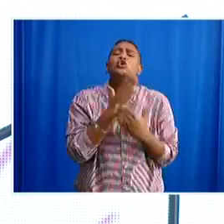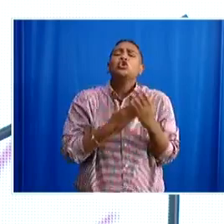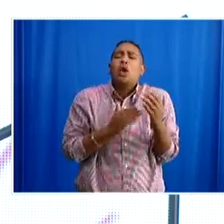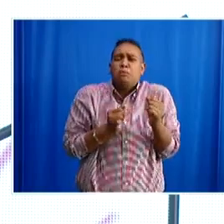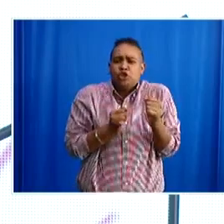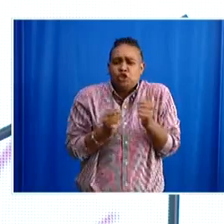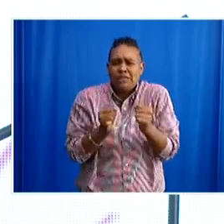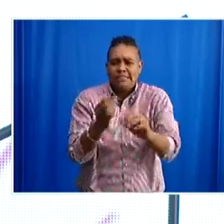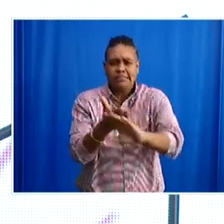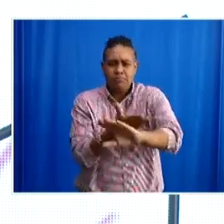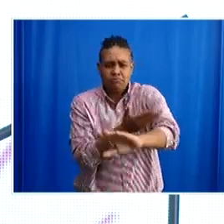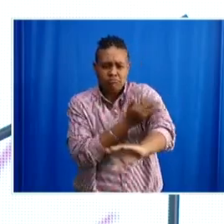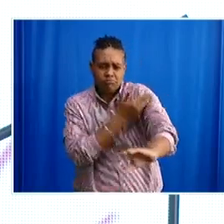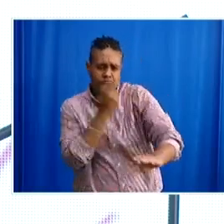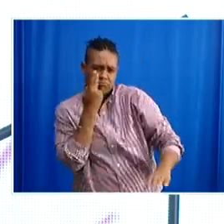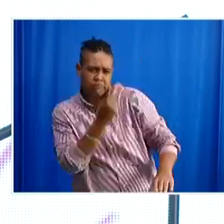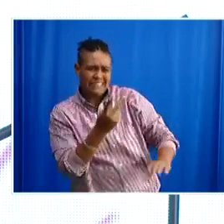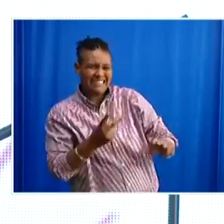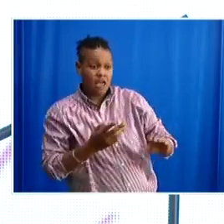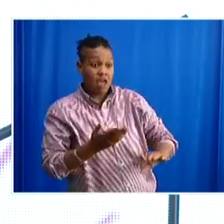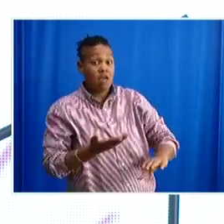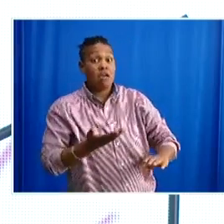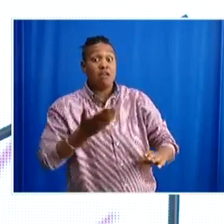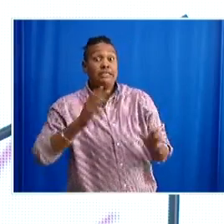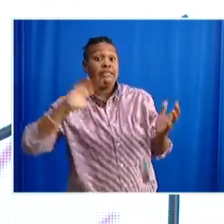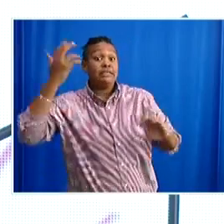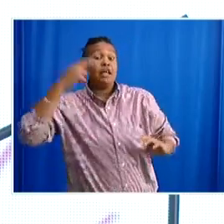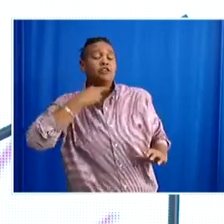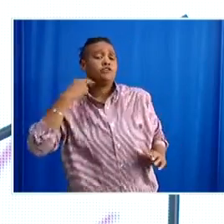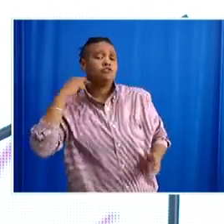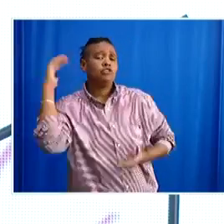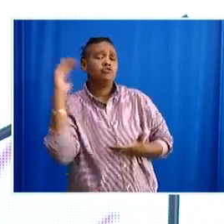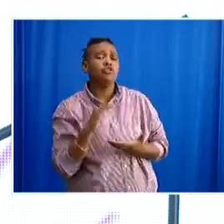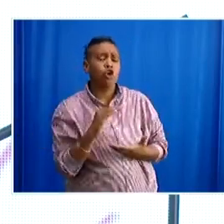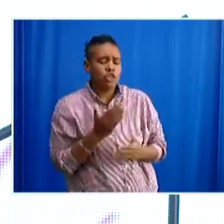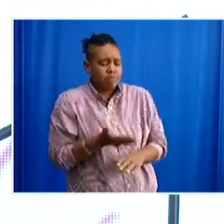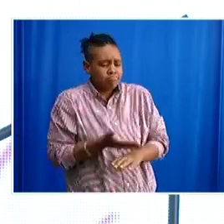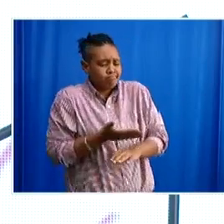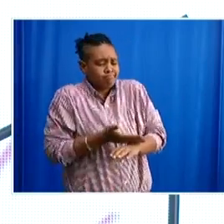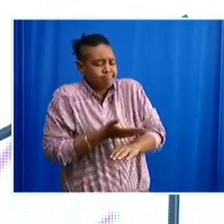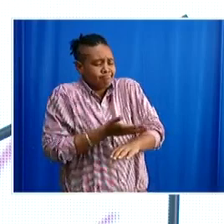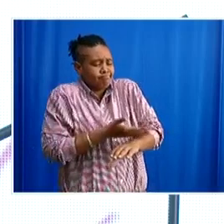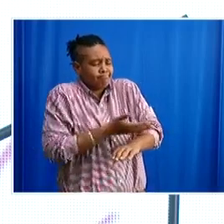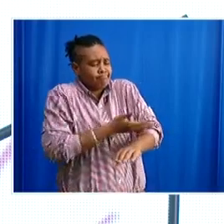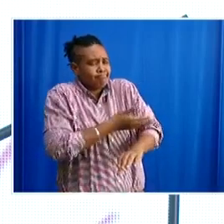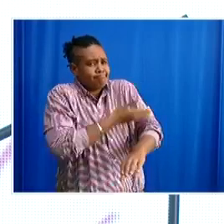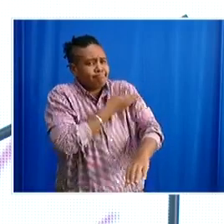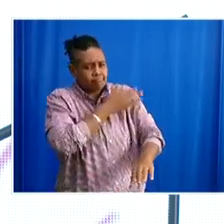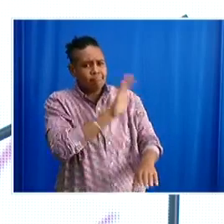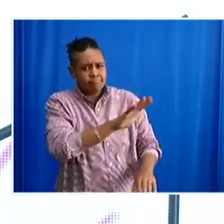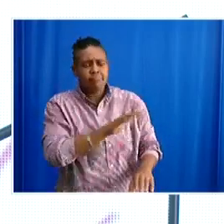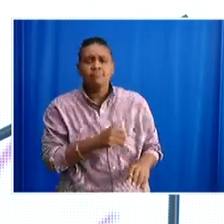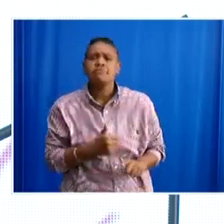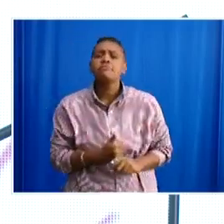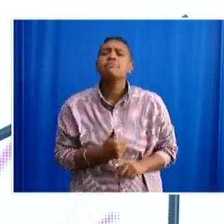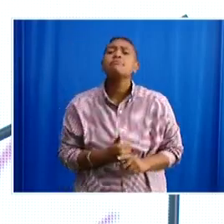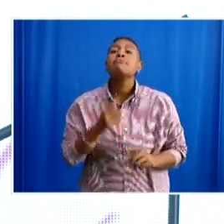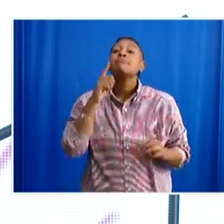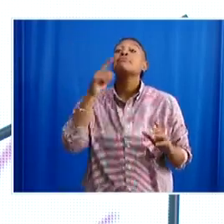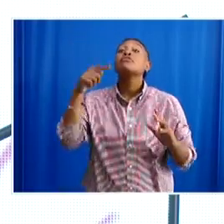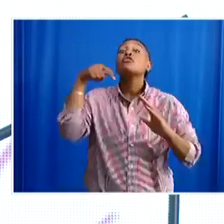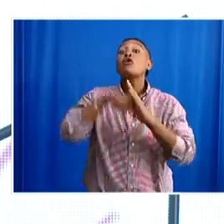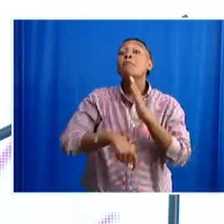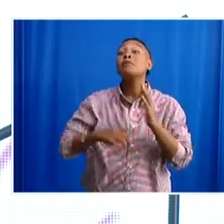strategic strides in advancing disaster risk reduction and management. The Comprehensive Disaster Management Strategic Framework